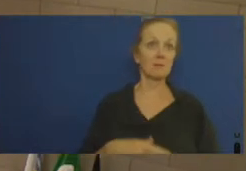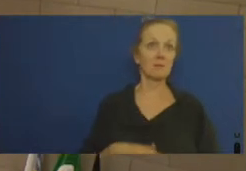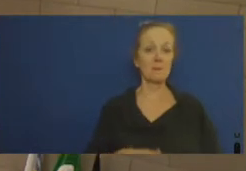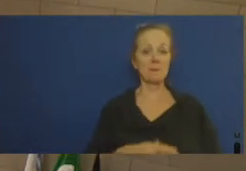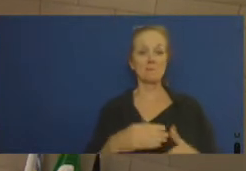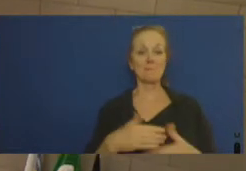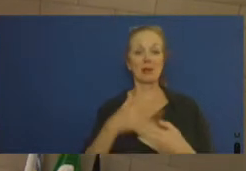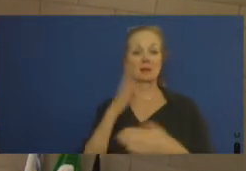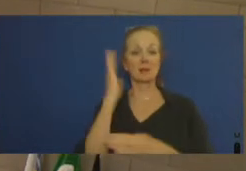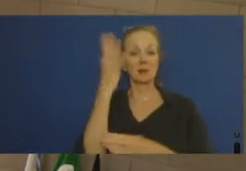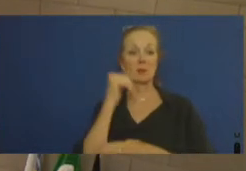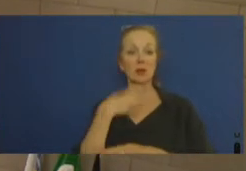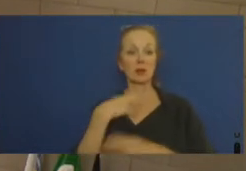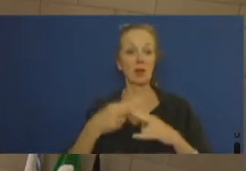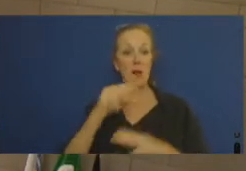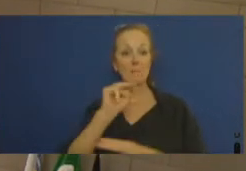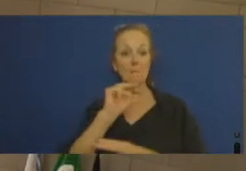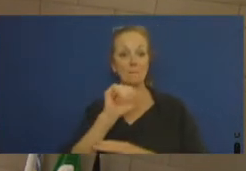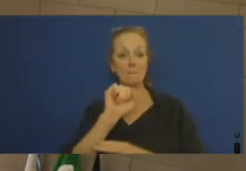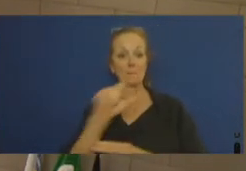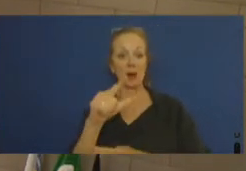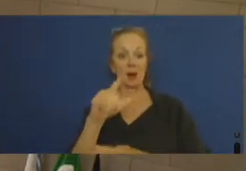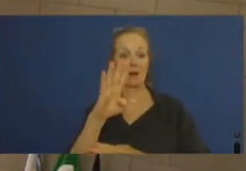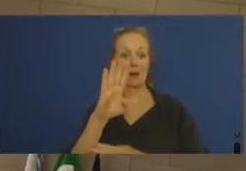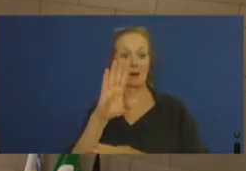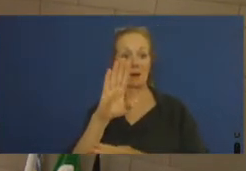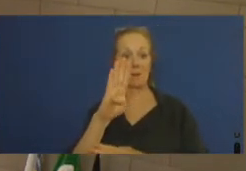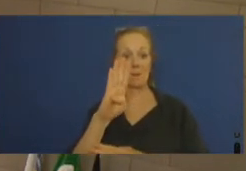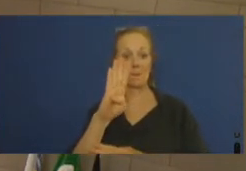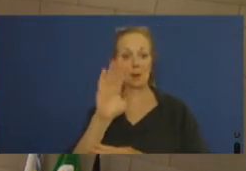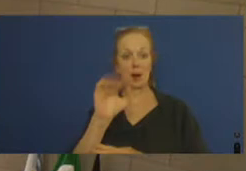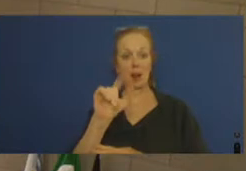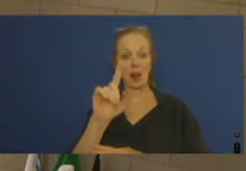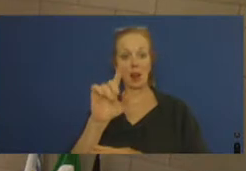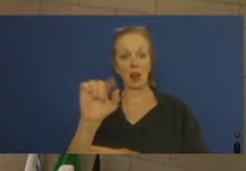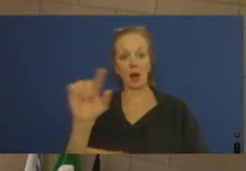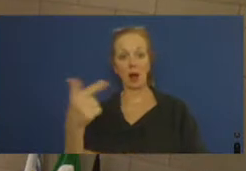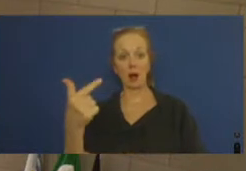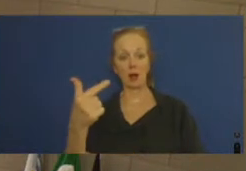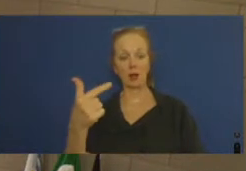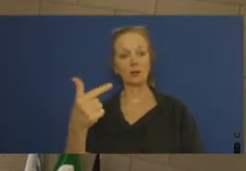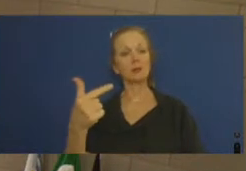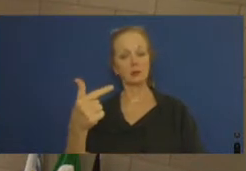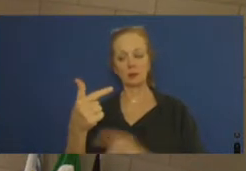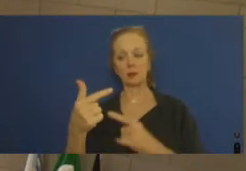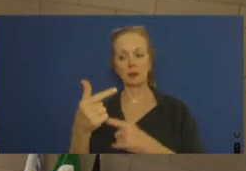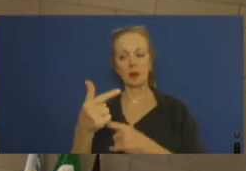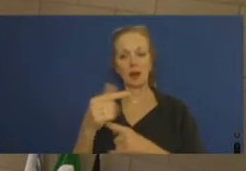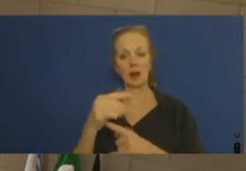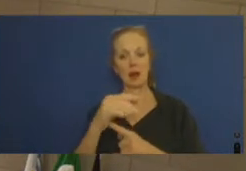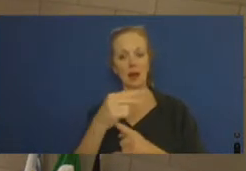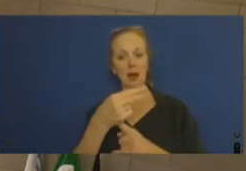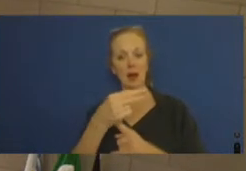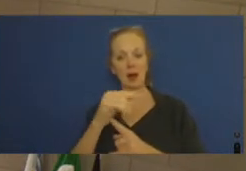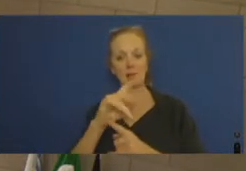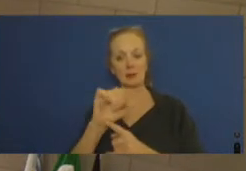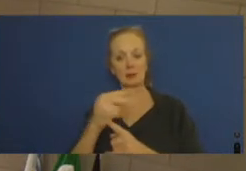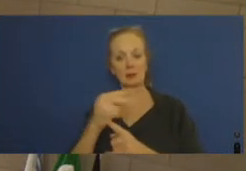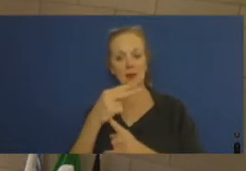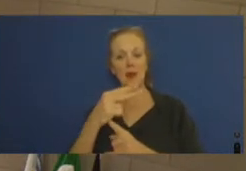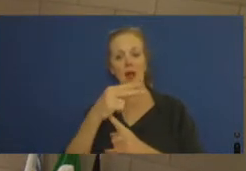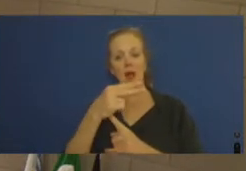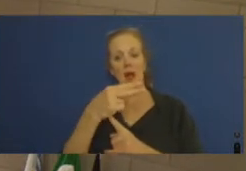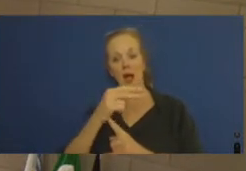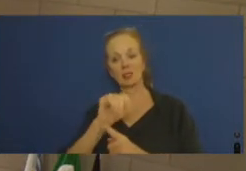Speaker is Michelle Balog. Michelle Balog and Josef Hausia. See